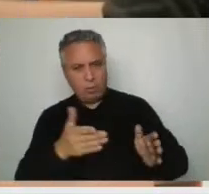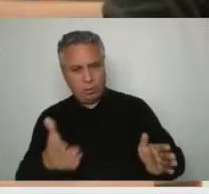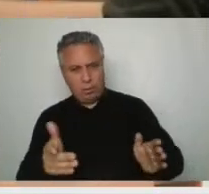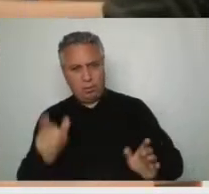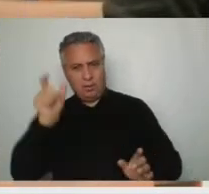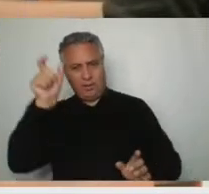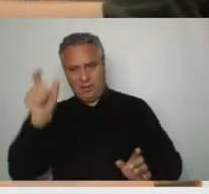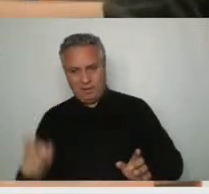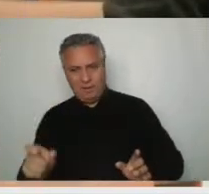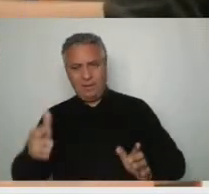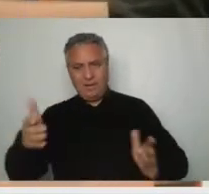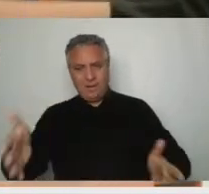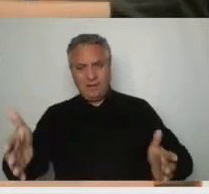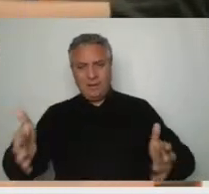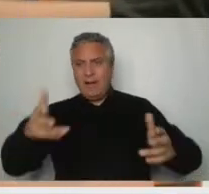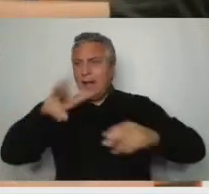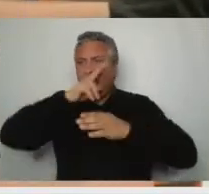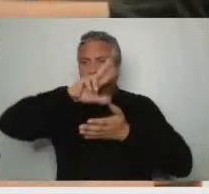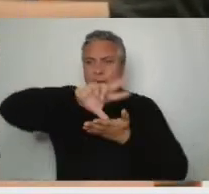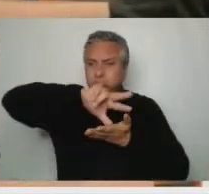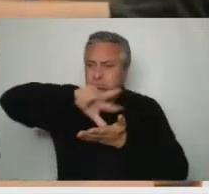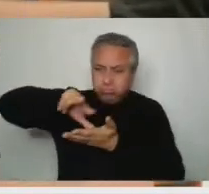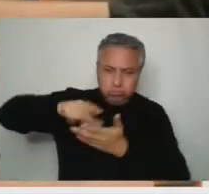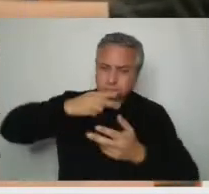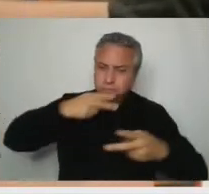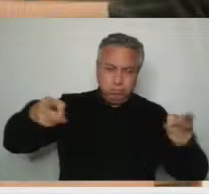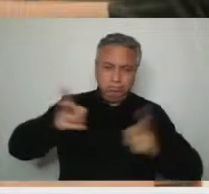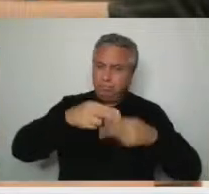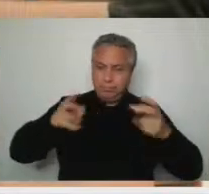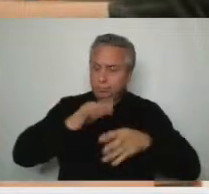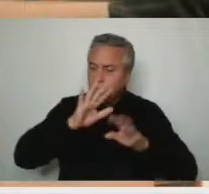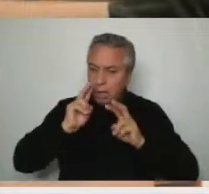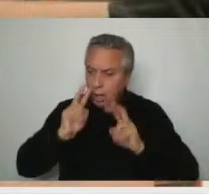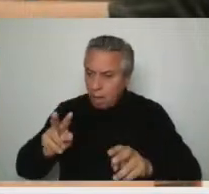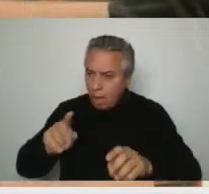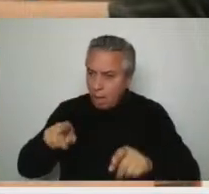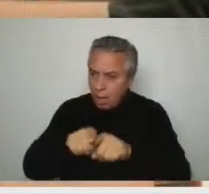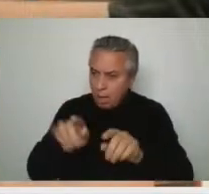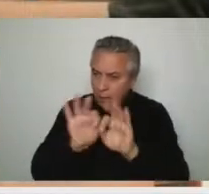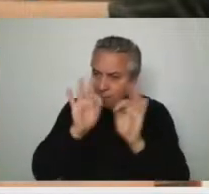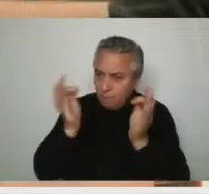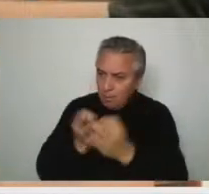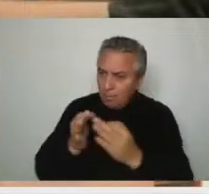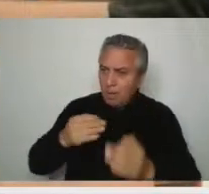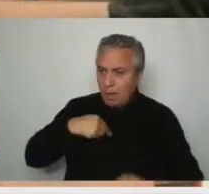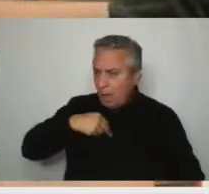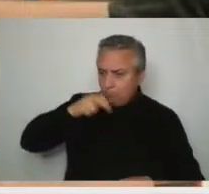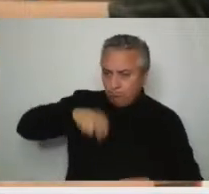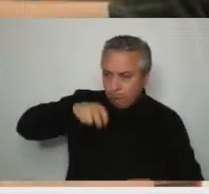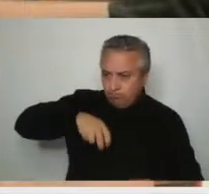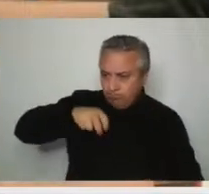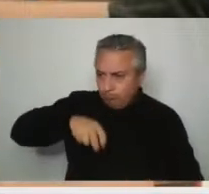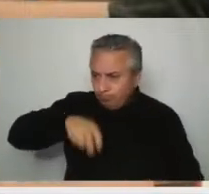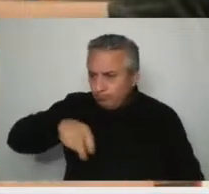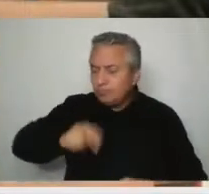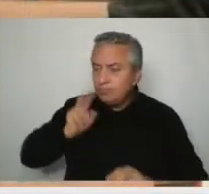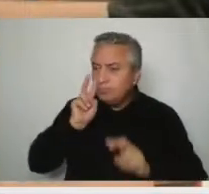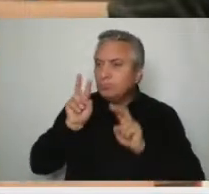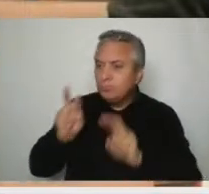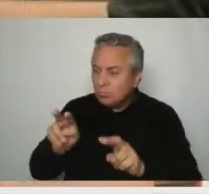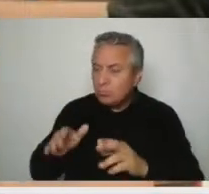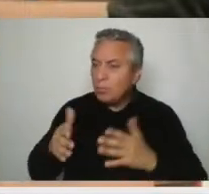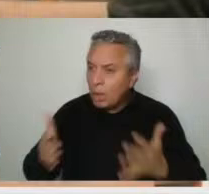to families that were significantly affected by a natural disaster in my country, and they came to me, and these individuals